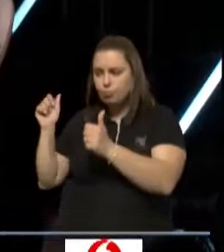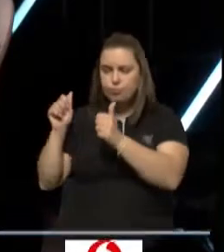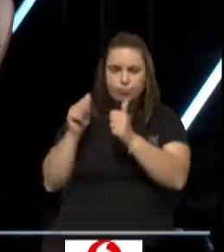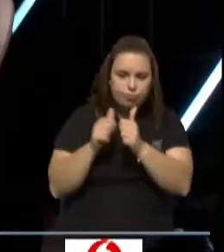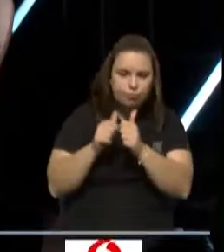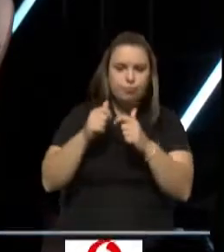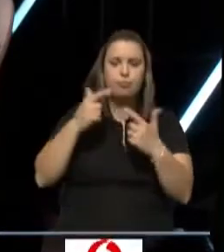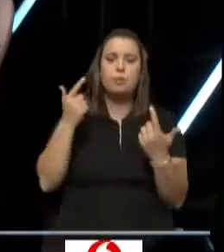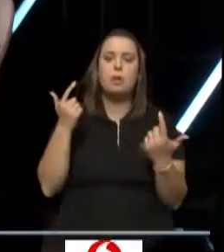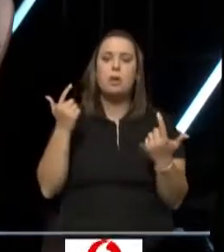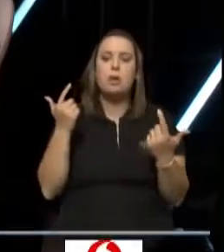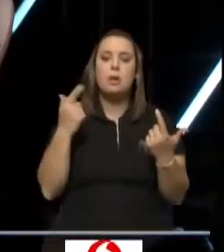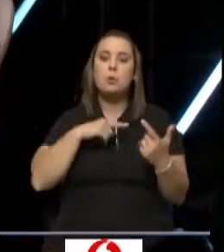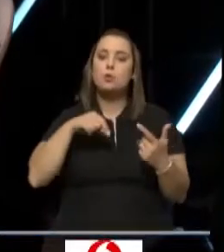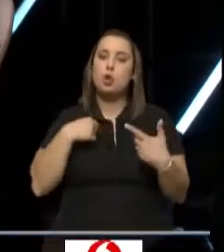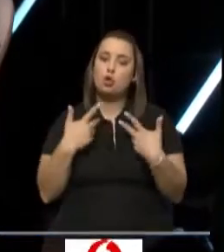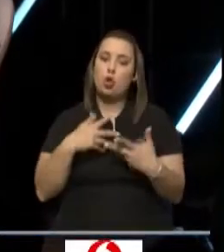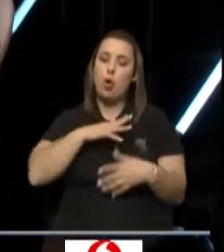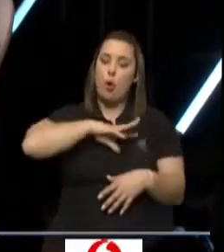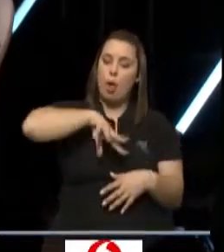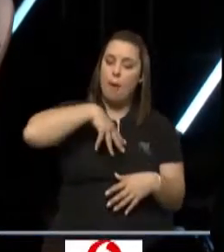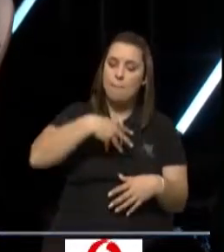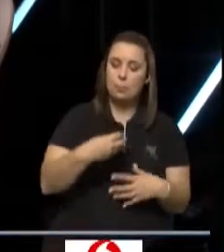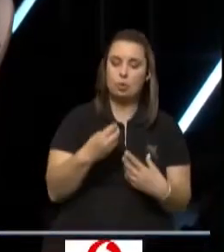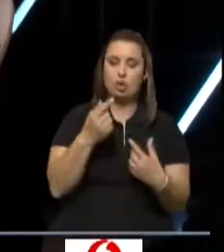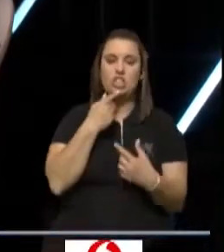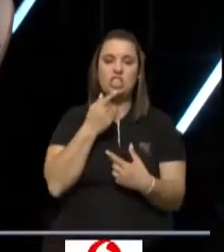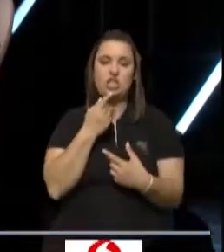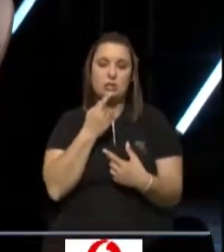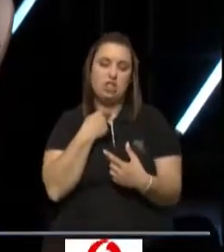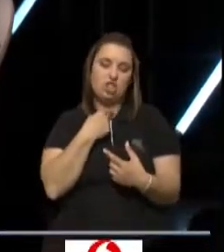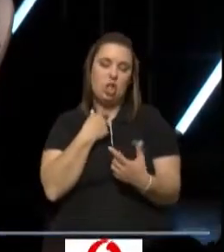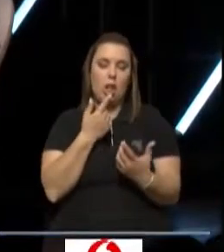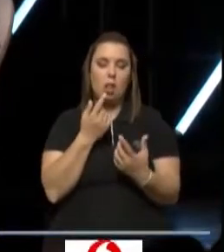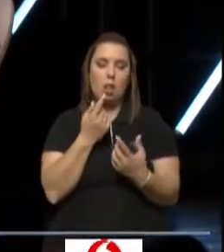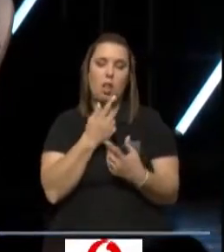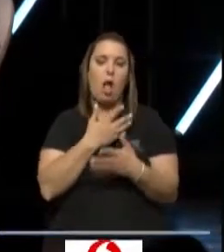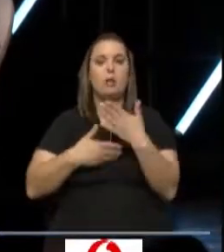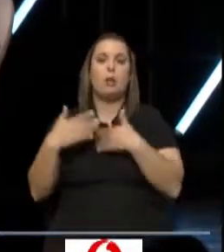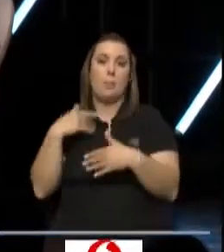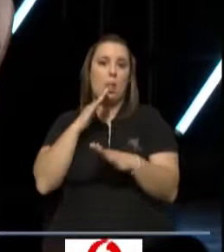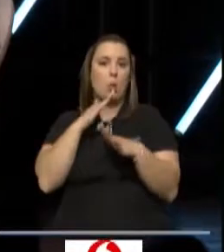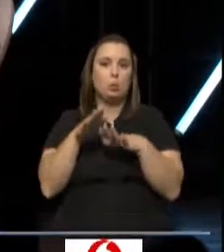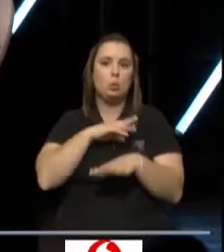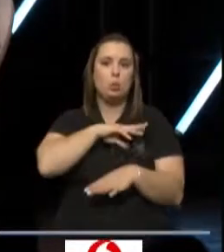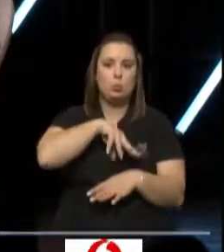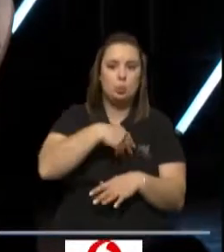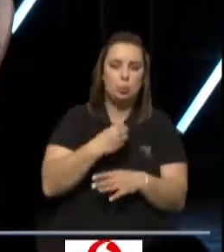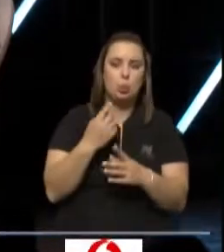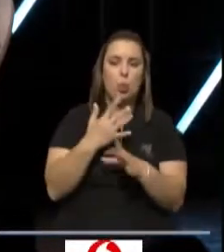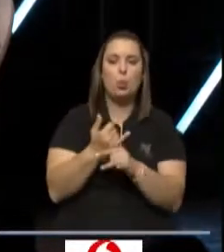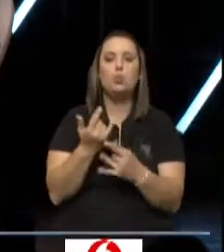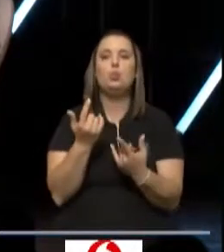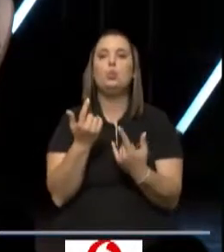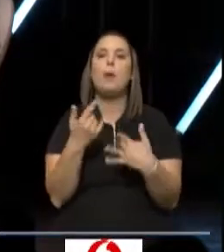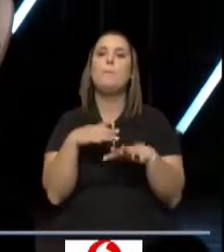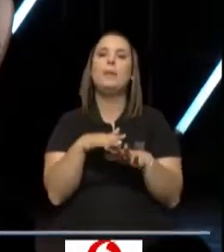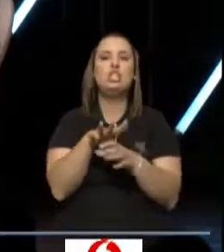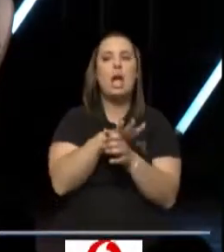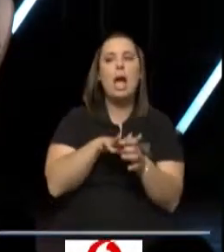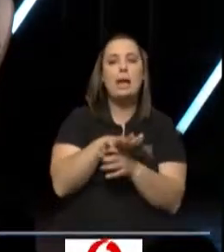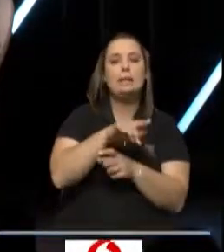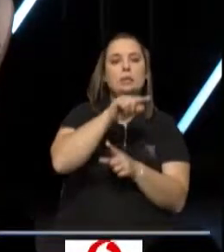behind. Nobody deserves this. And so in the digital world, we can't have what we had in the analog world. We had